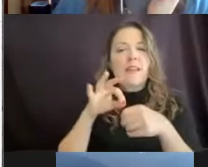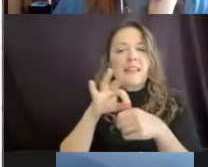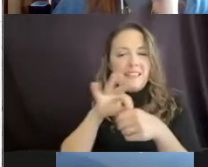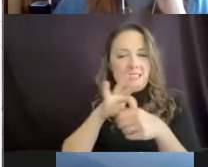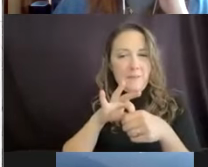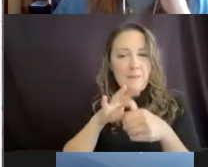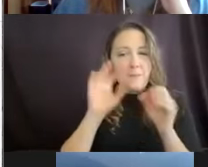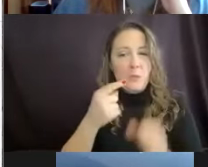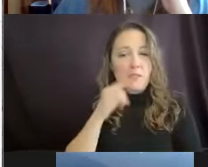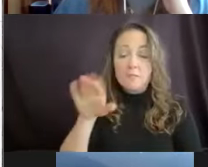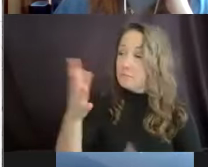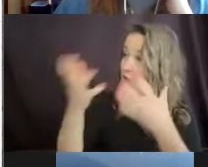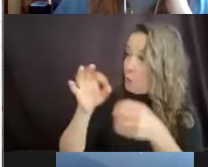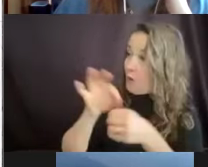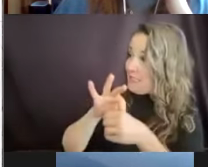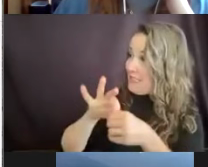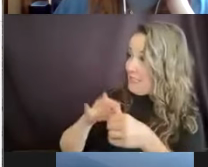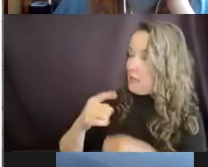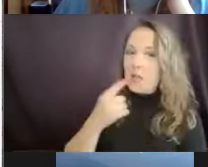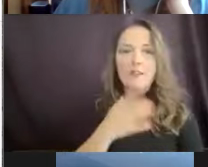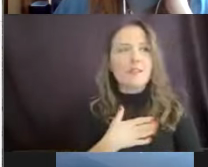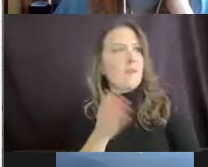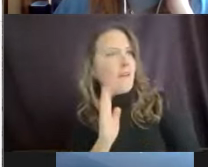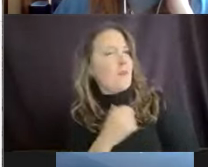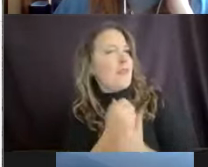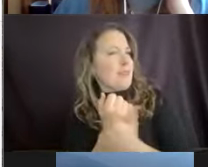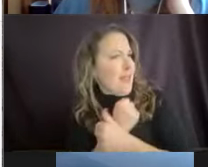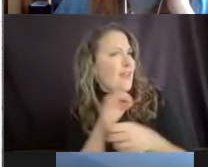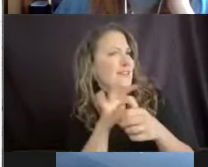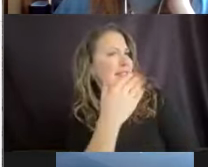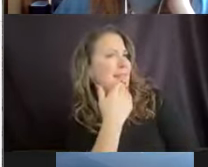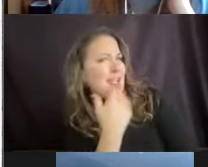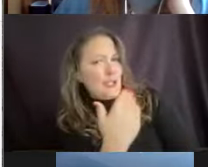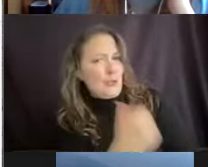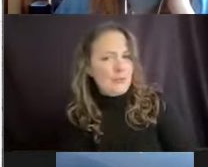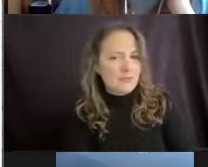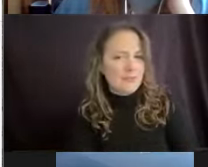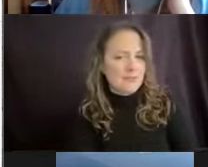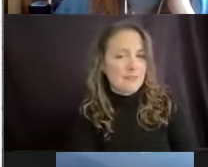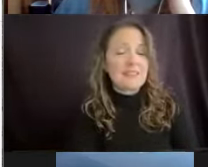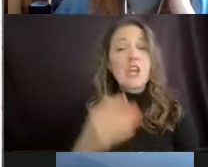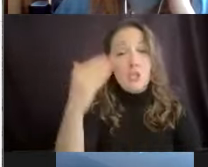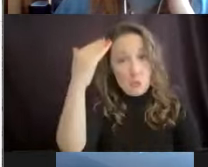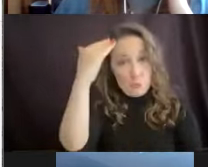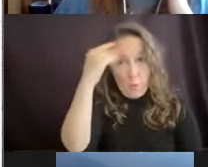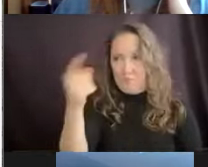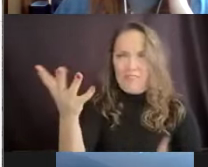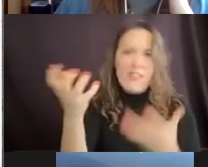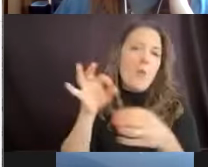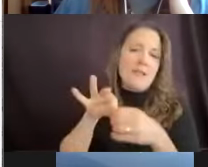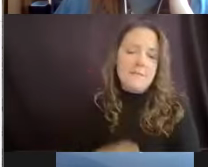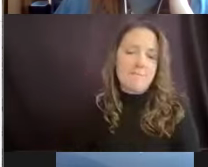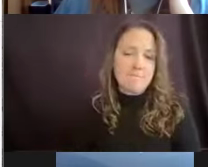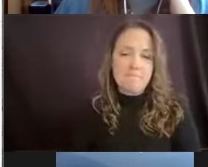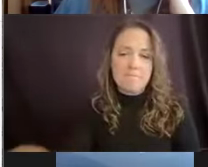cup of tea?" And they go, "Oh my God, I would love a cup of tea, thank you." Then you know they want a cup of tea. If